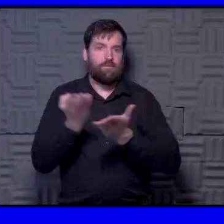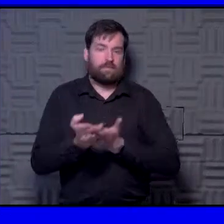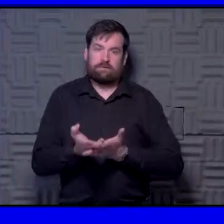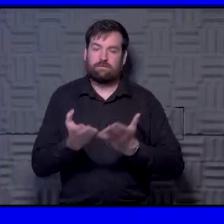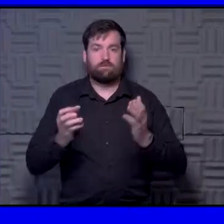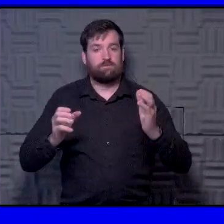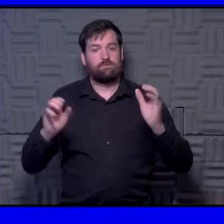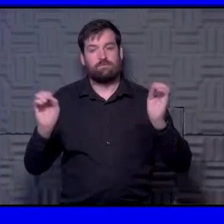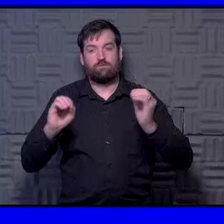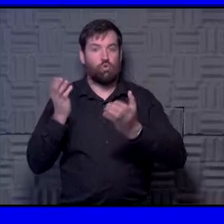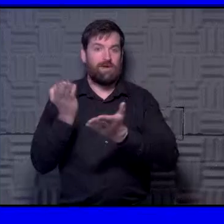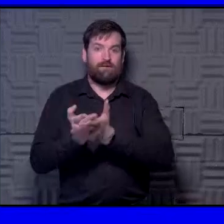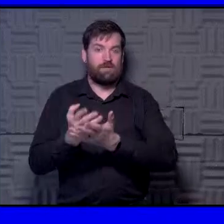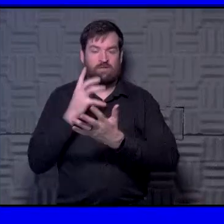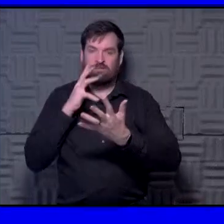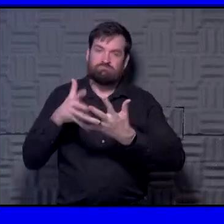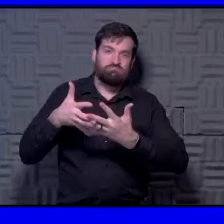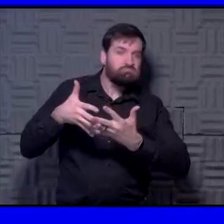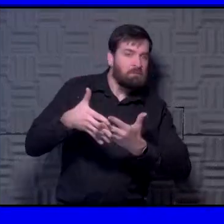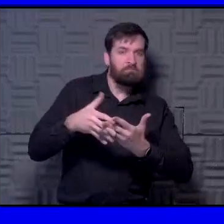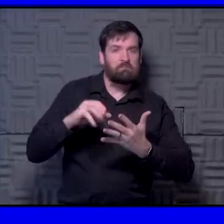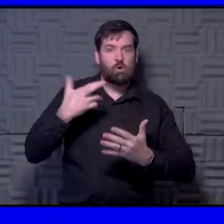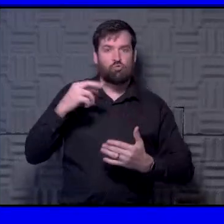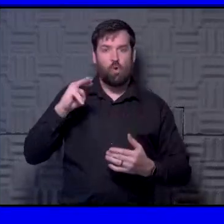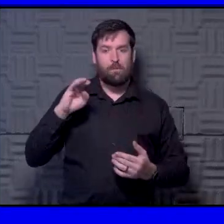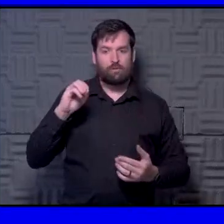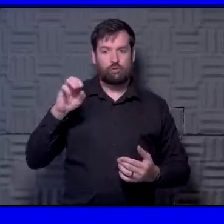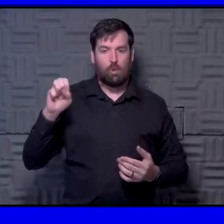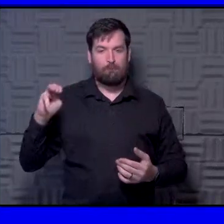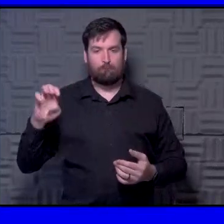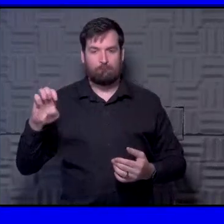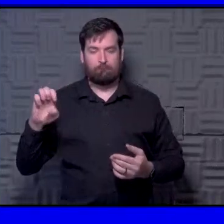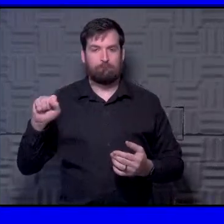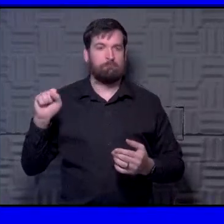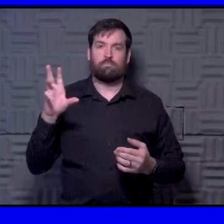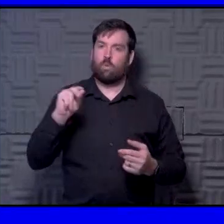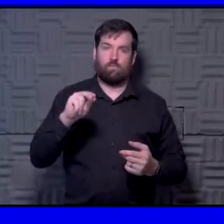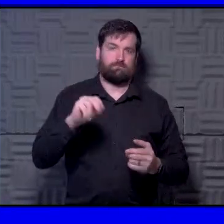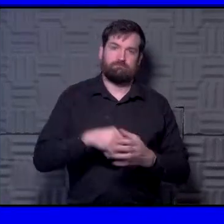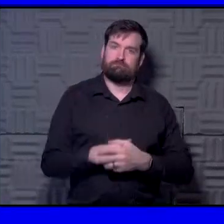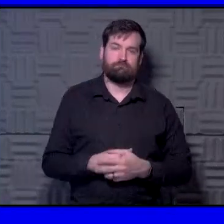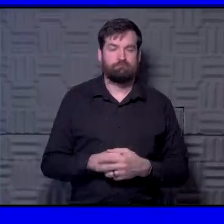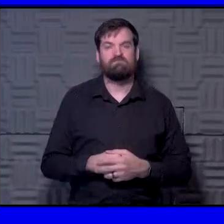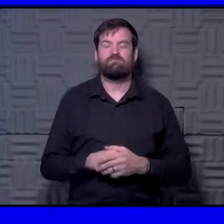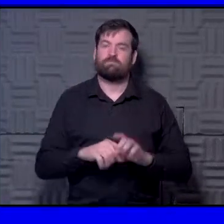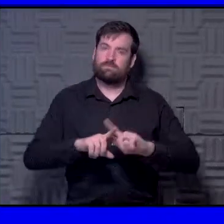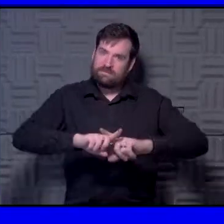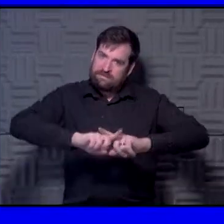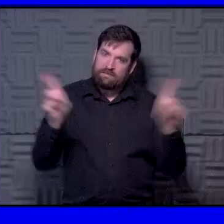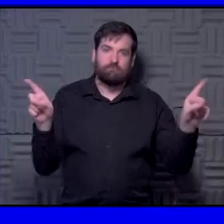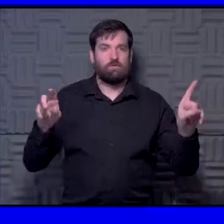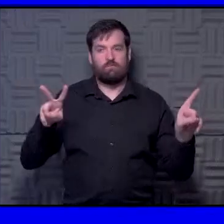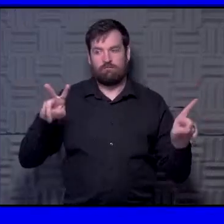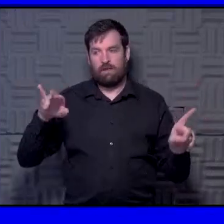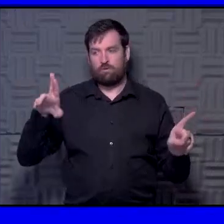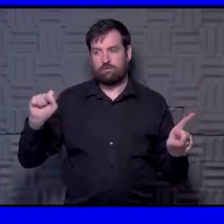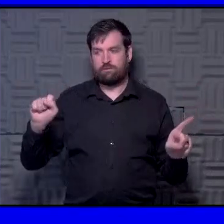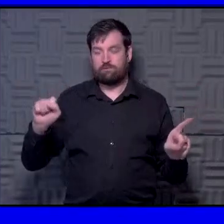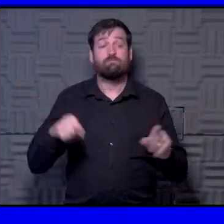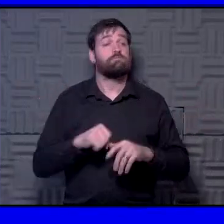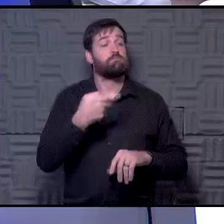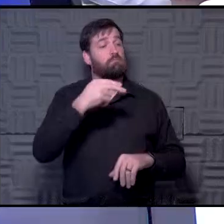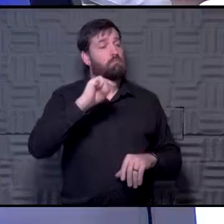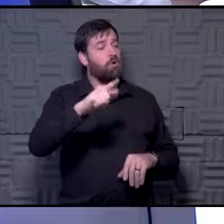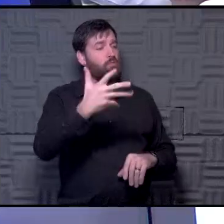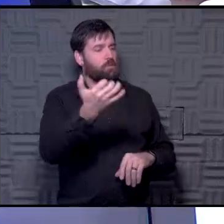no evidence of integration into the chromosome. So the short answer to that is no. They're very different viruses. And Paul